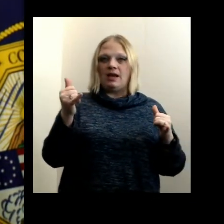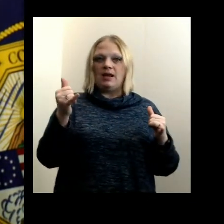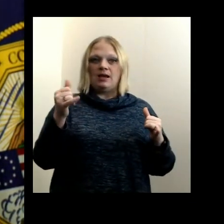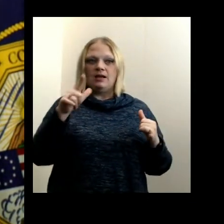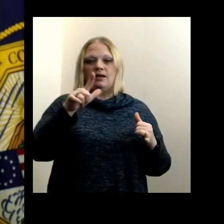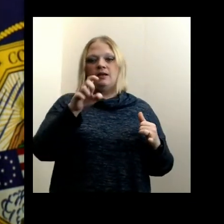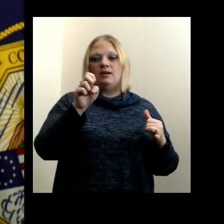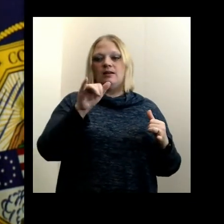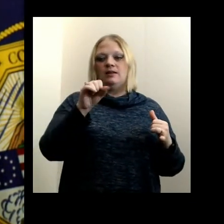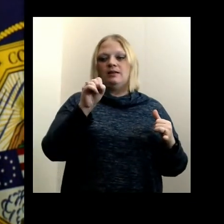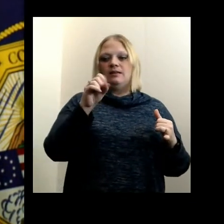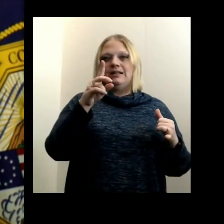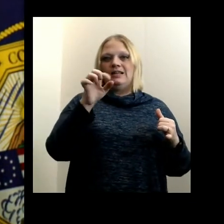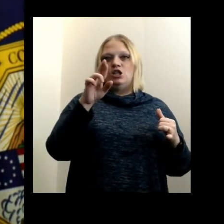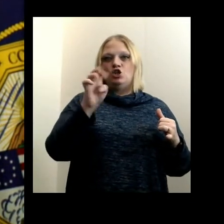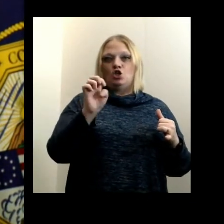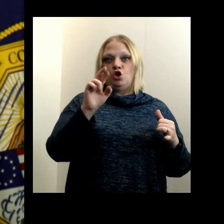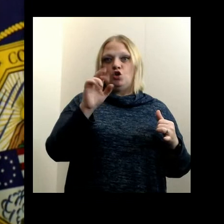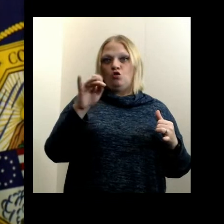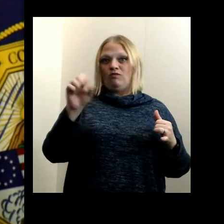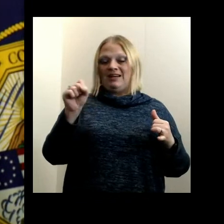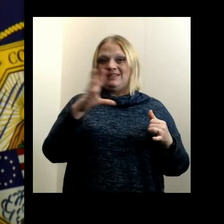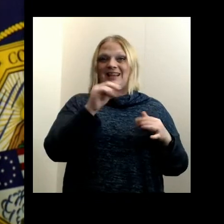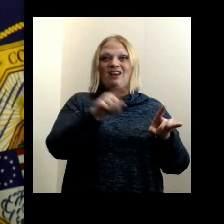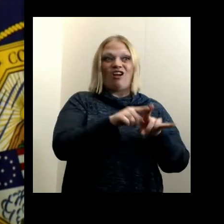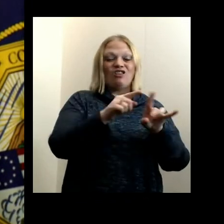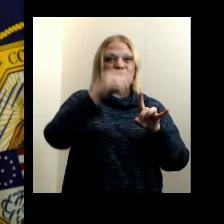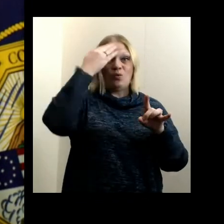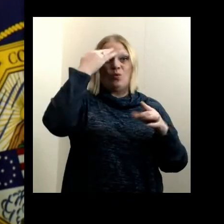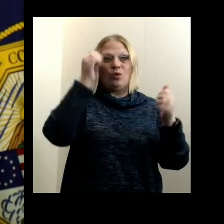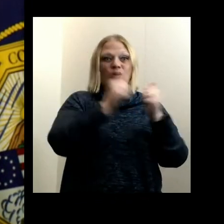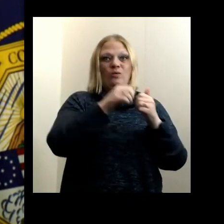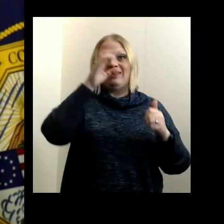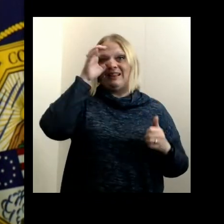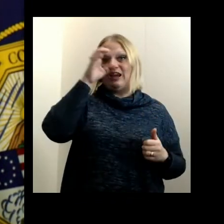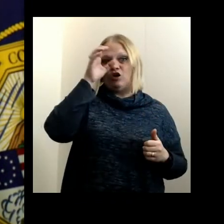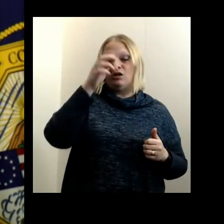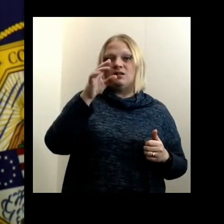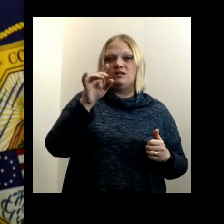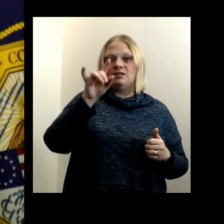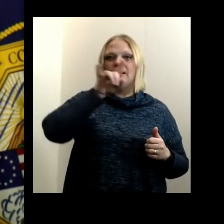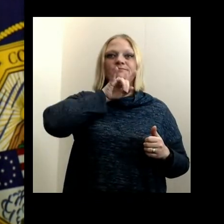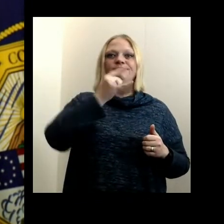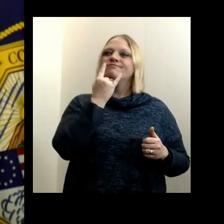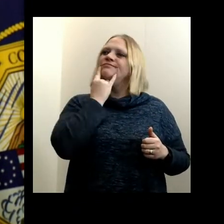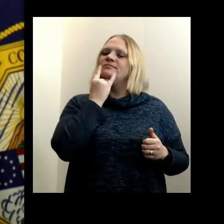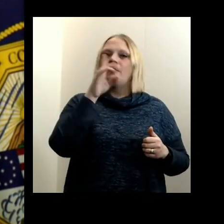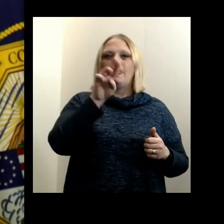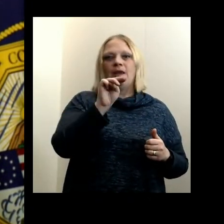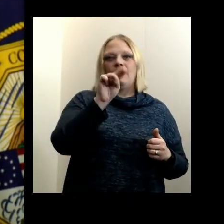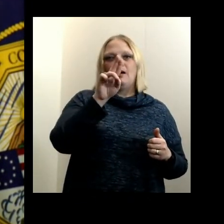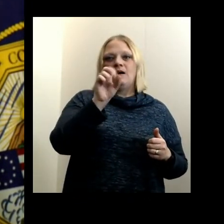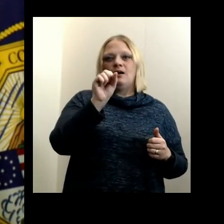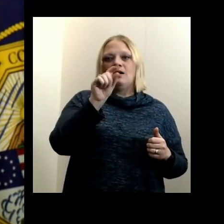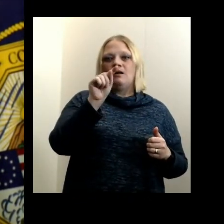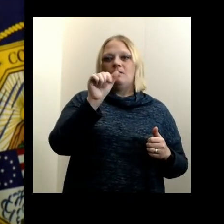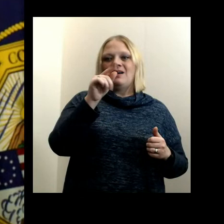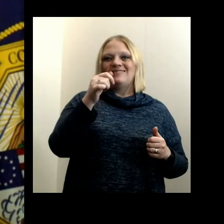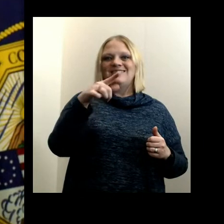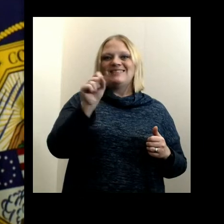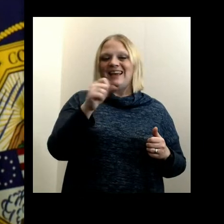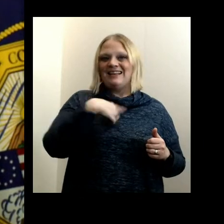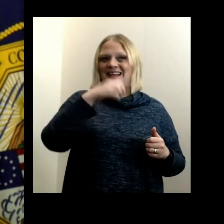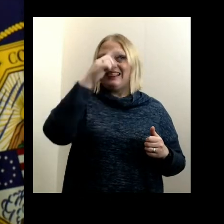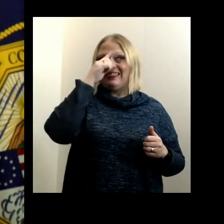leisure rinks. And we are also aware of some cases associated with the Clarence Mustangs, who I think may play out of a rink now